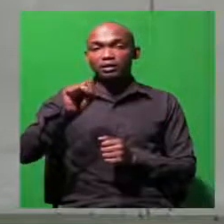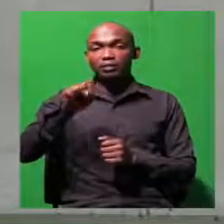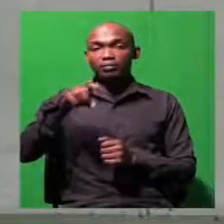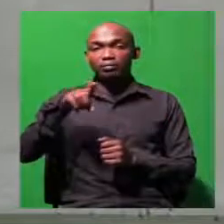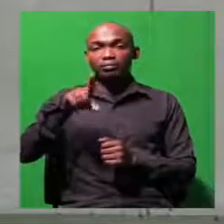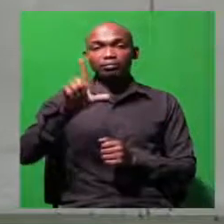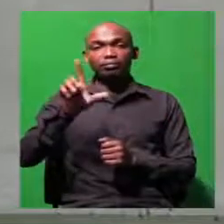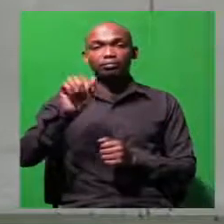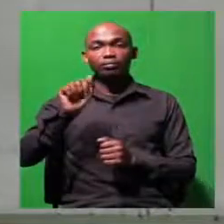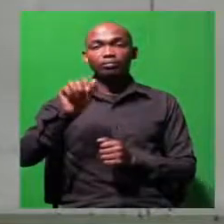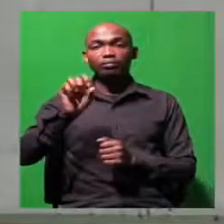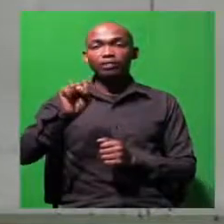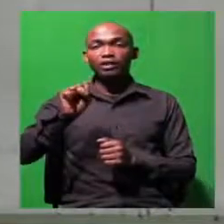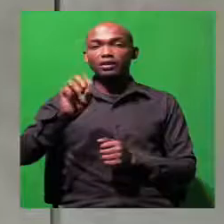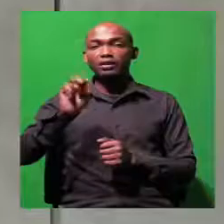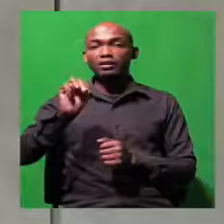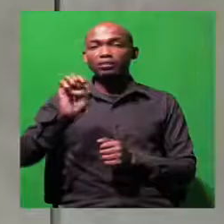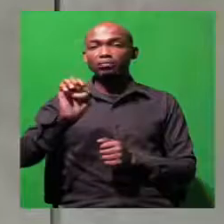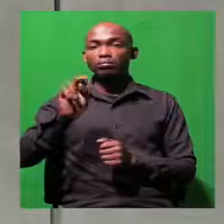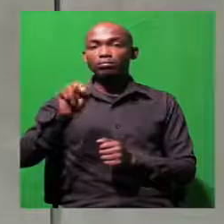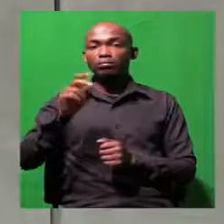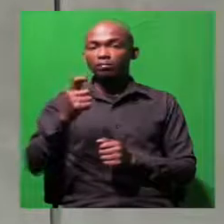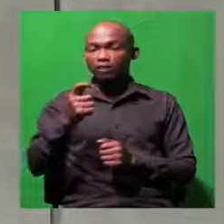Is called as displacement